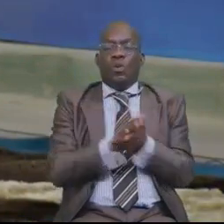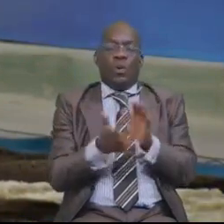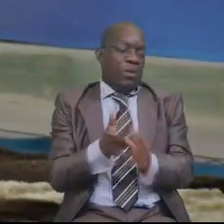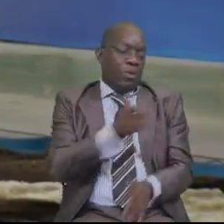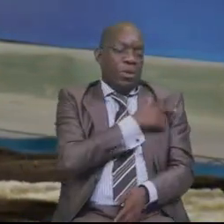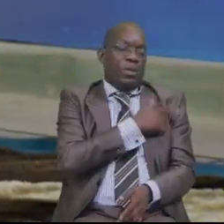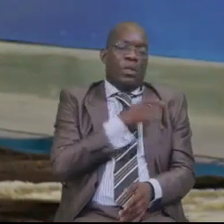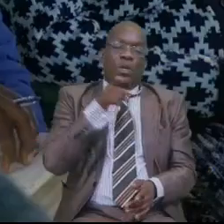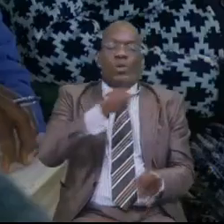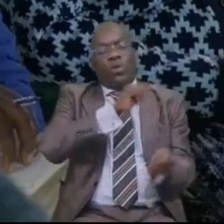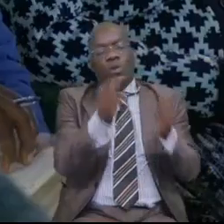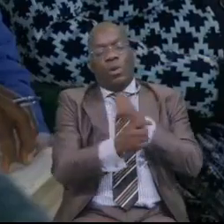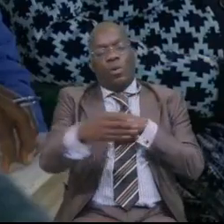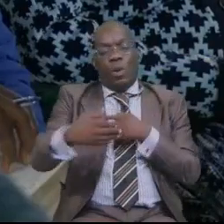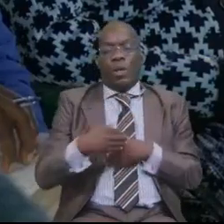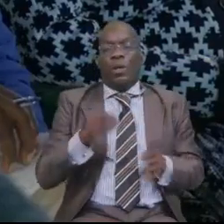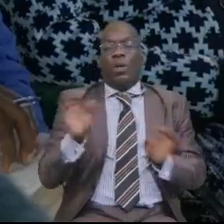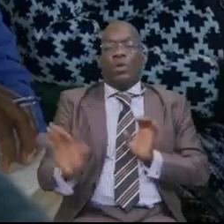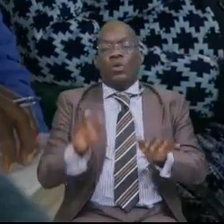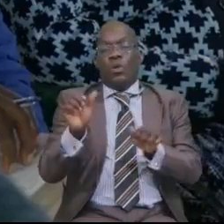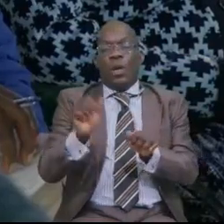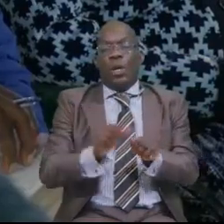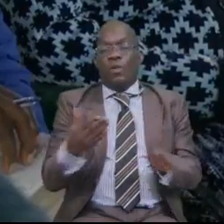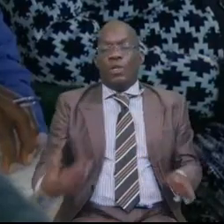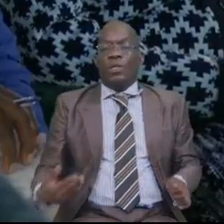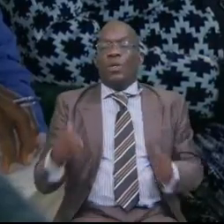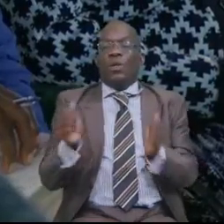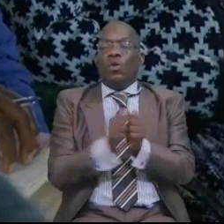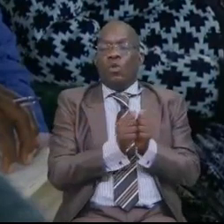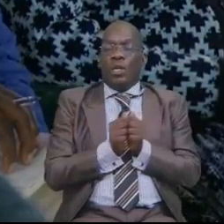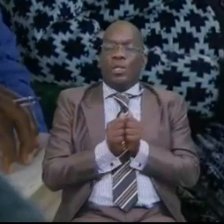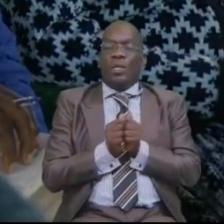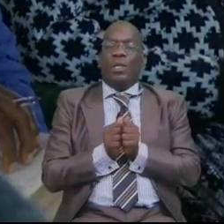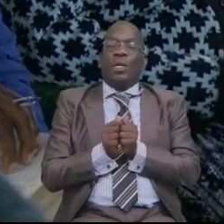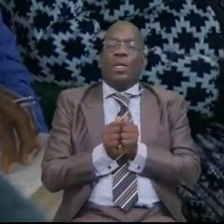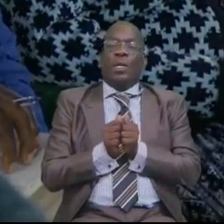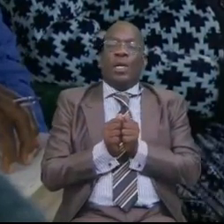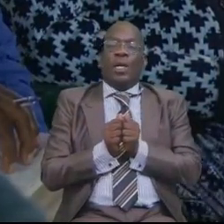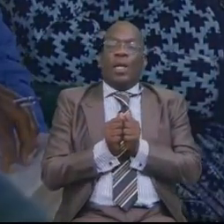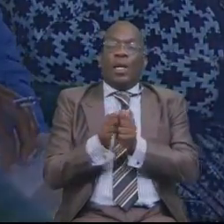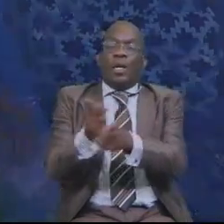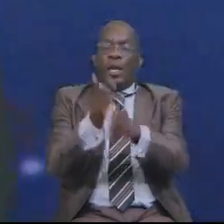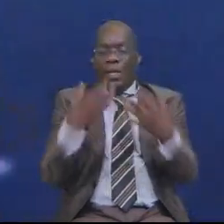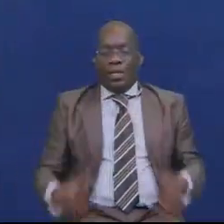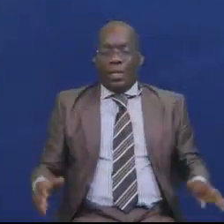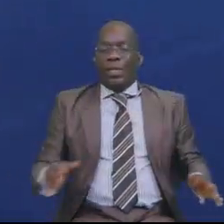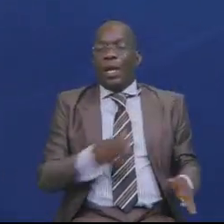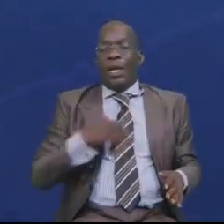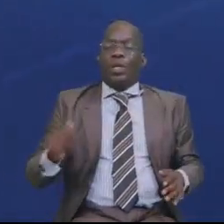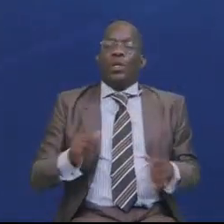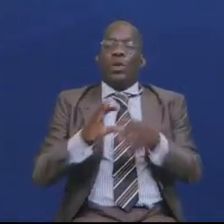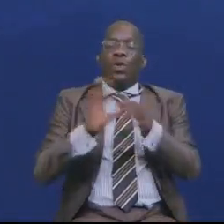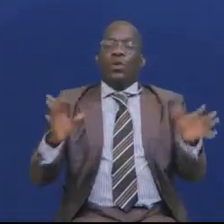back, and then doing everything now with careless and loose hands. It says, nevertheless, I